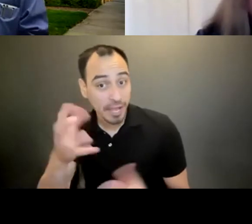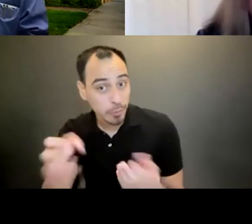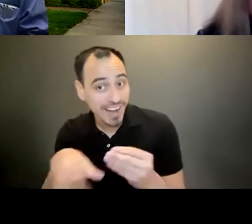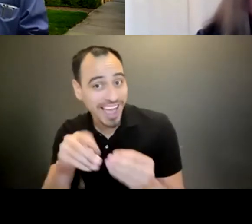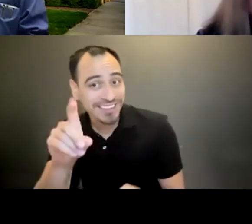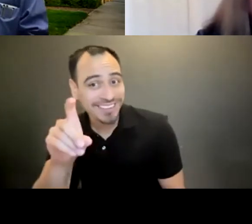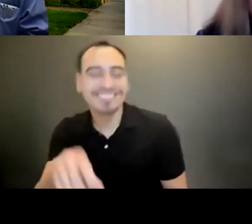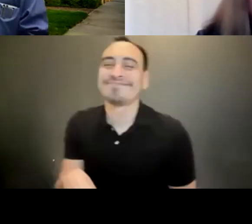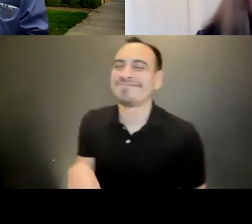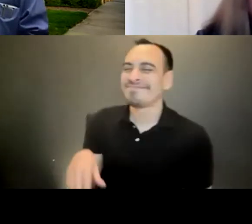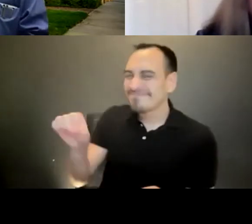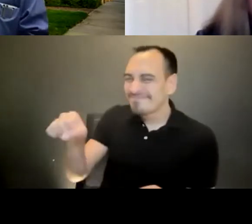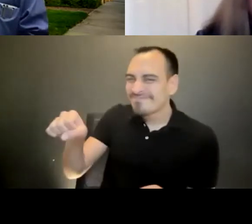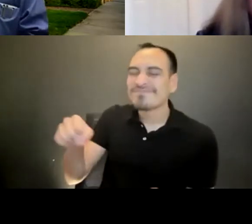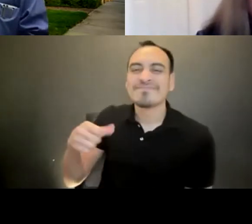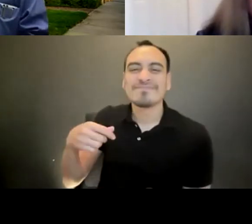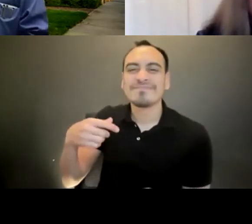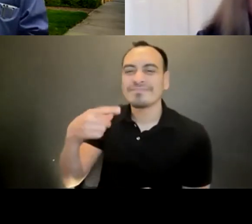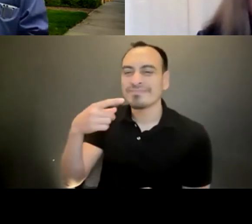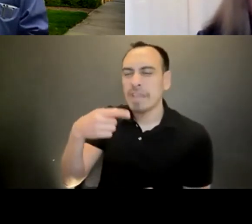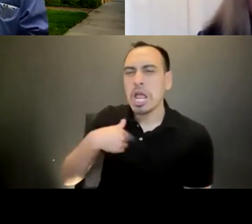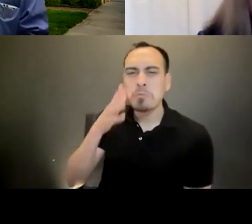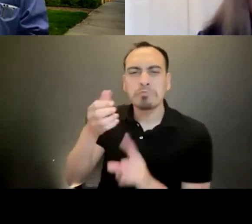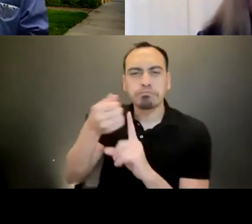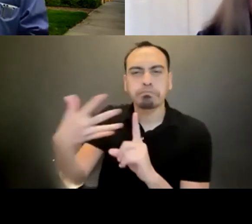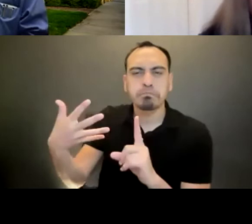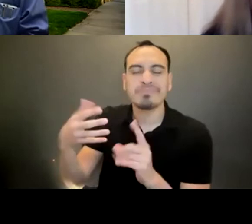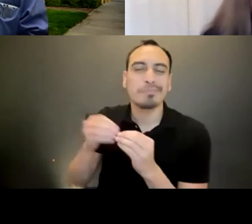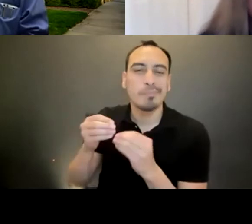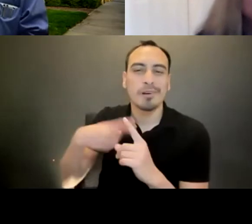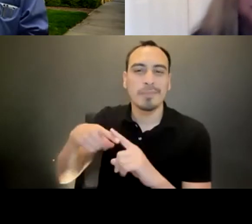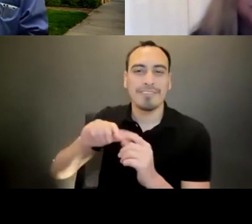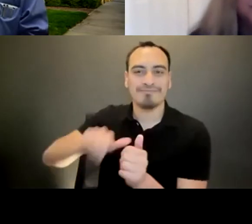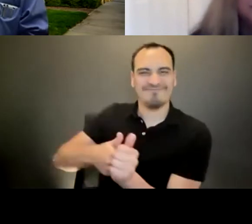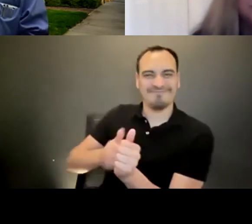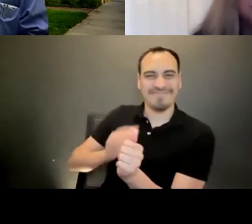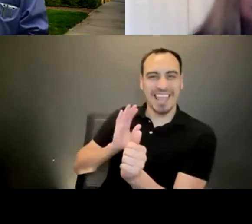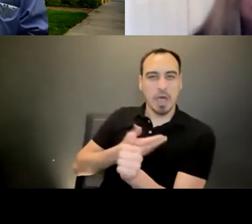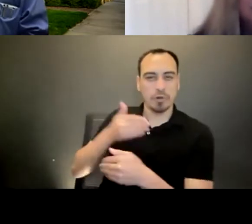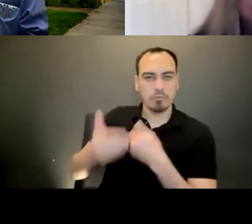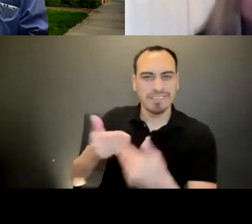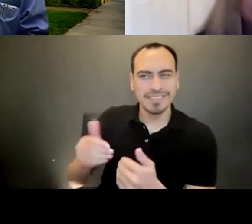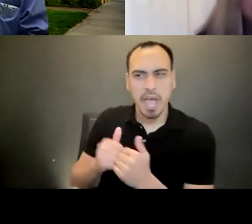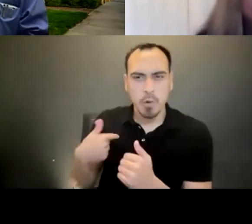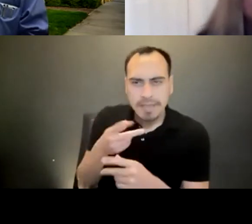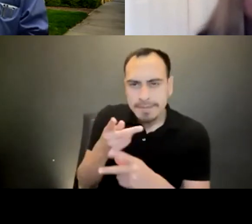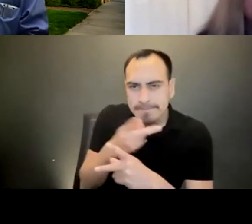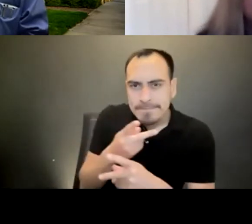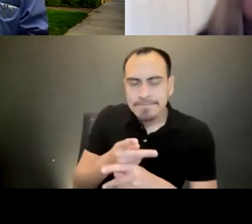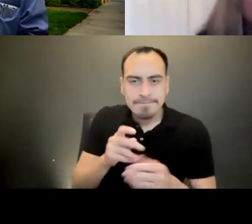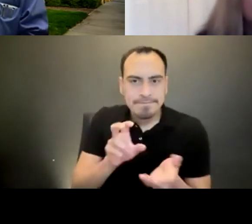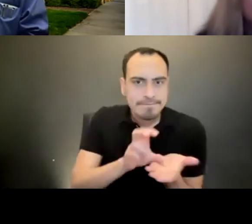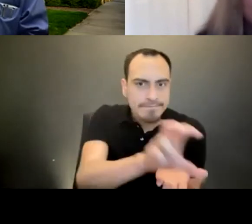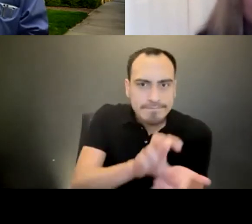Maybe just to explain a little bit about the process that the allocation process and how it starts from the